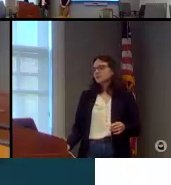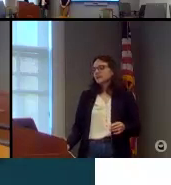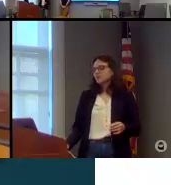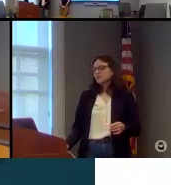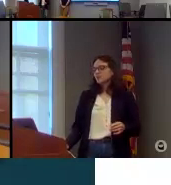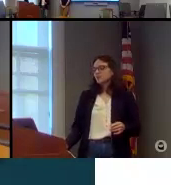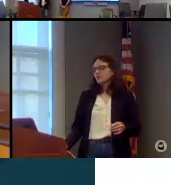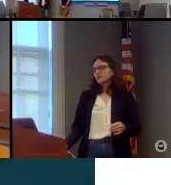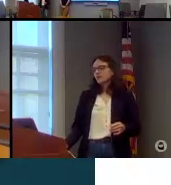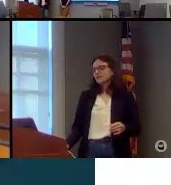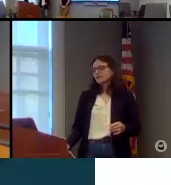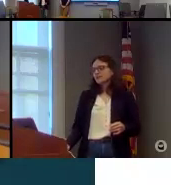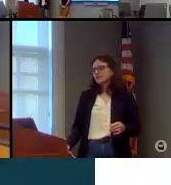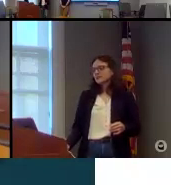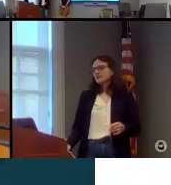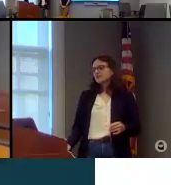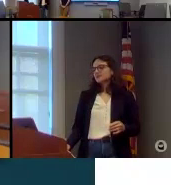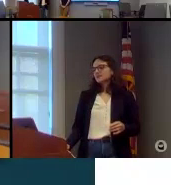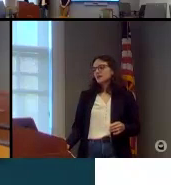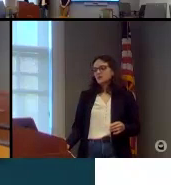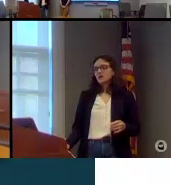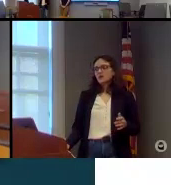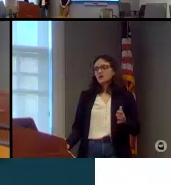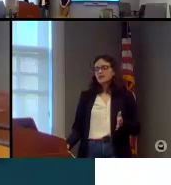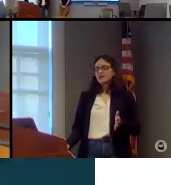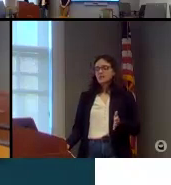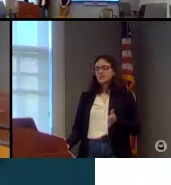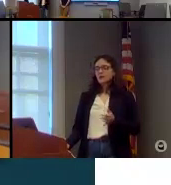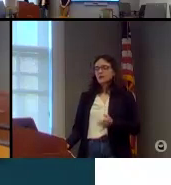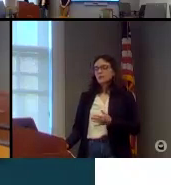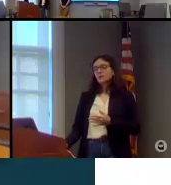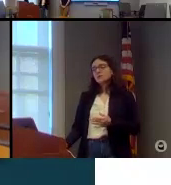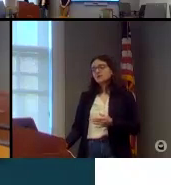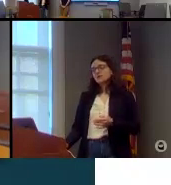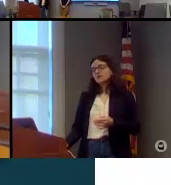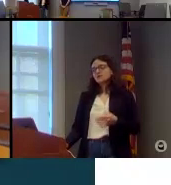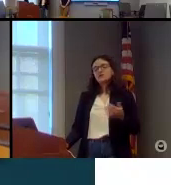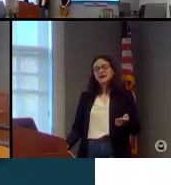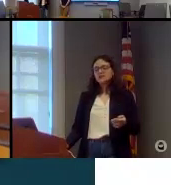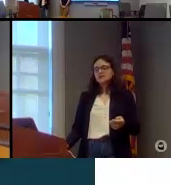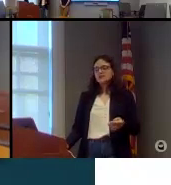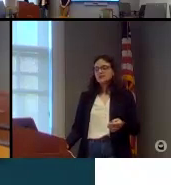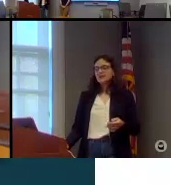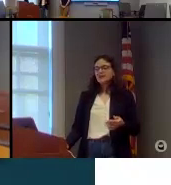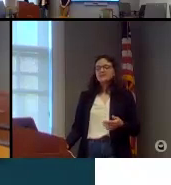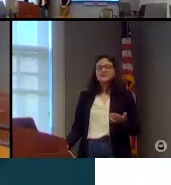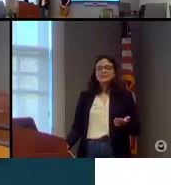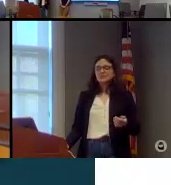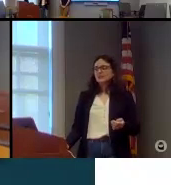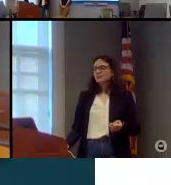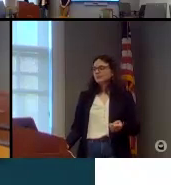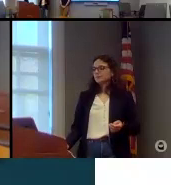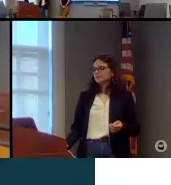cultural heritage attacks, we've recorded our incident date, the number of incidents per month per grid cell, actor,